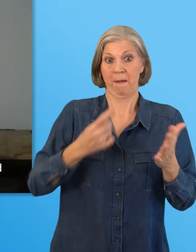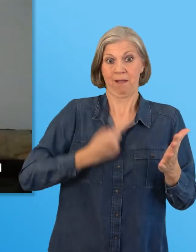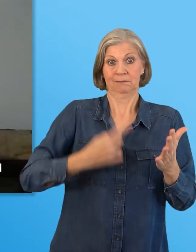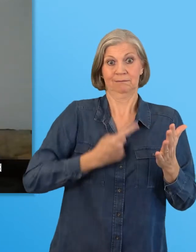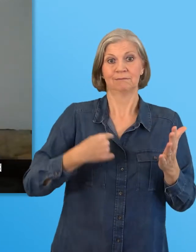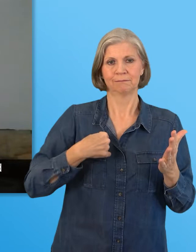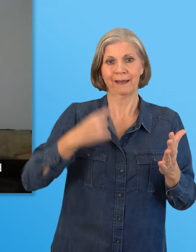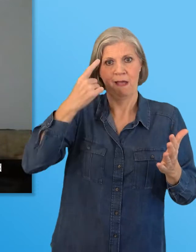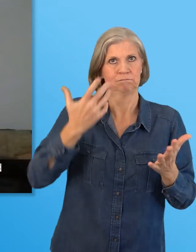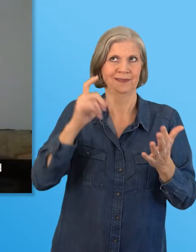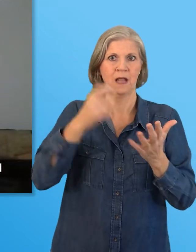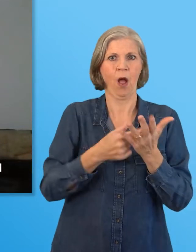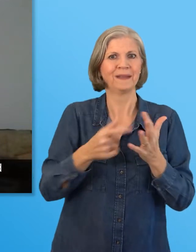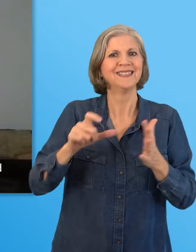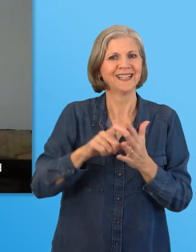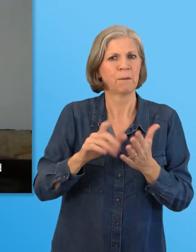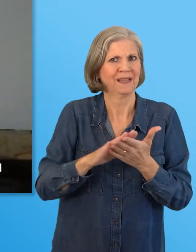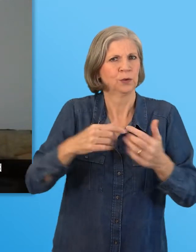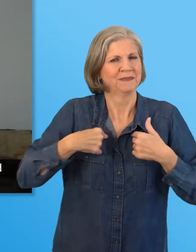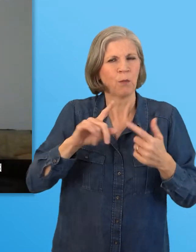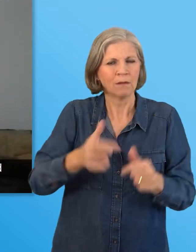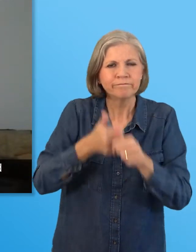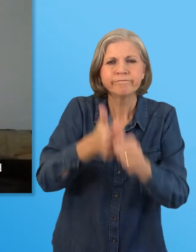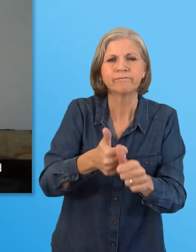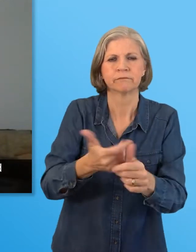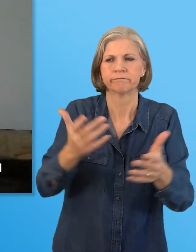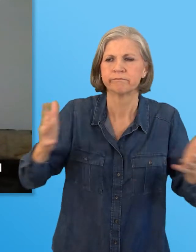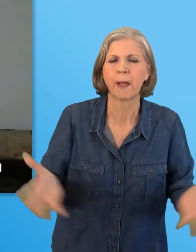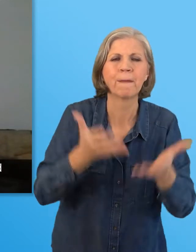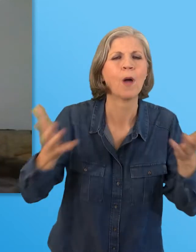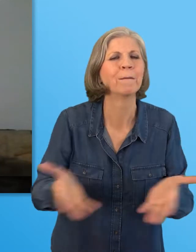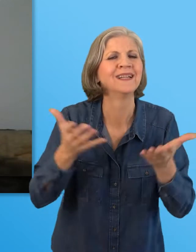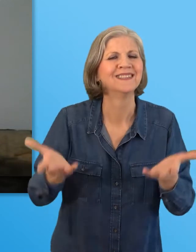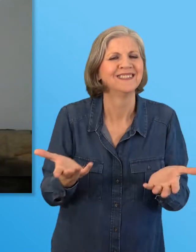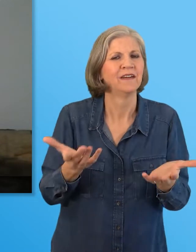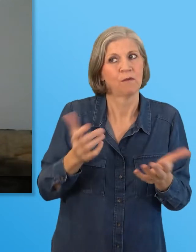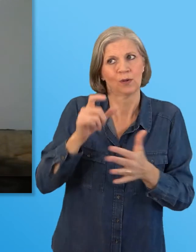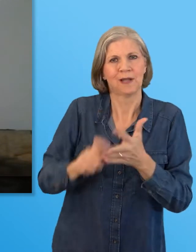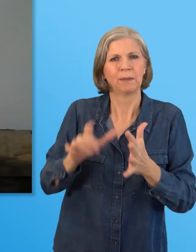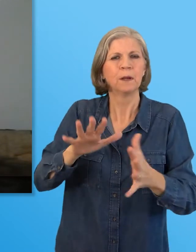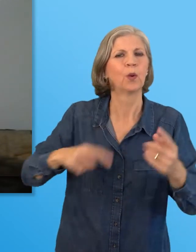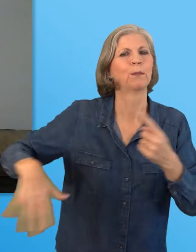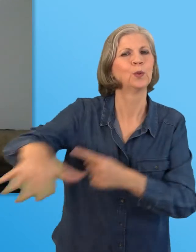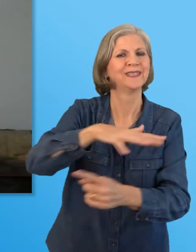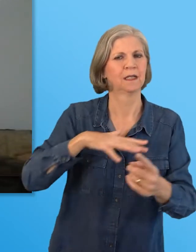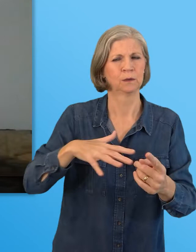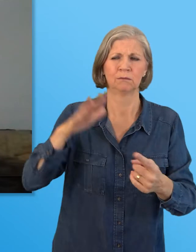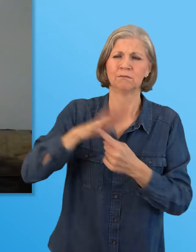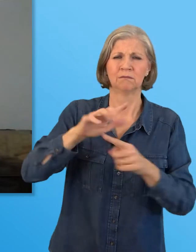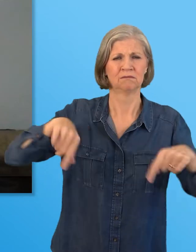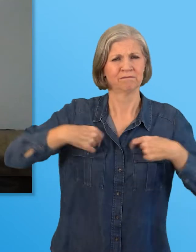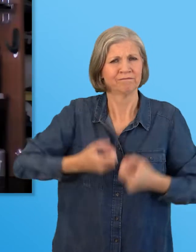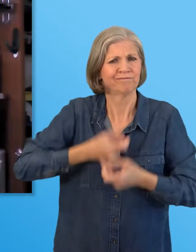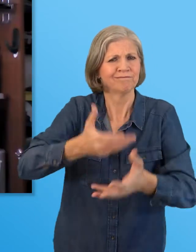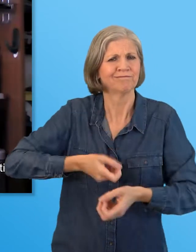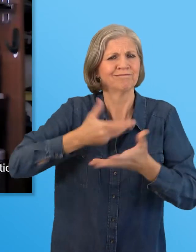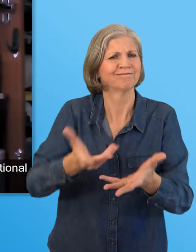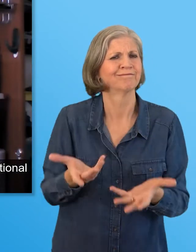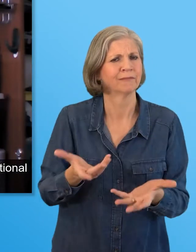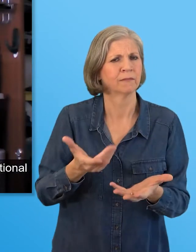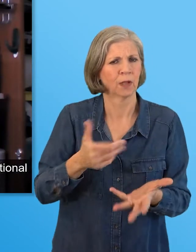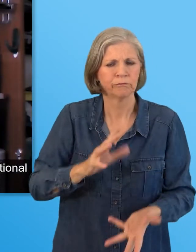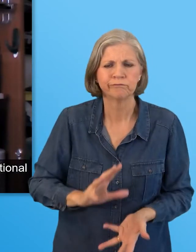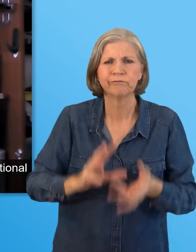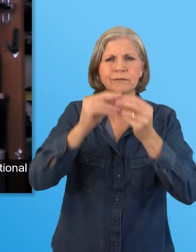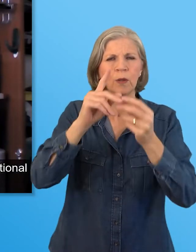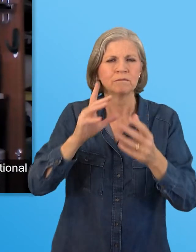person, I guess the CRPD to me means advocacy and empowerment for the disabled community to prioritise our own voices. It was designed